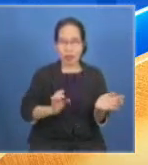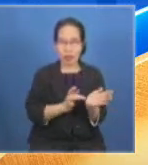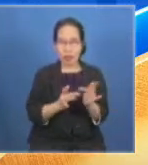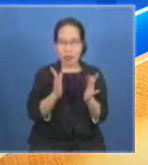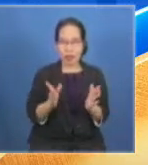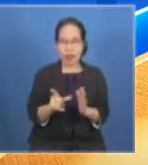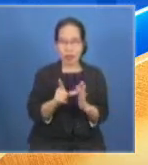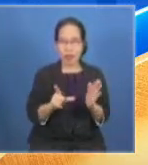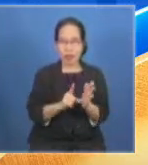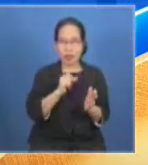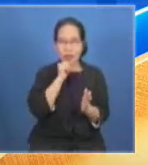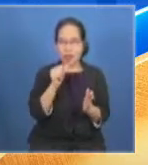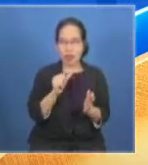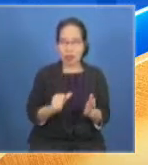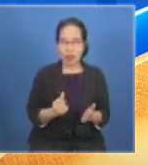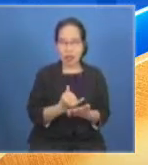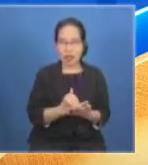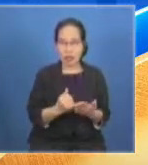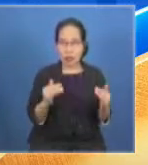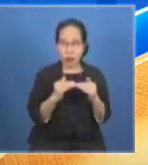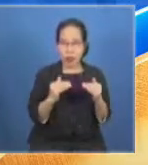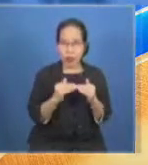Christianism.